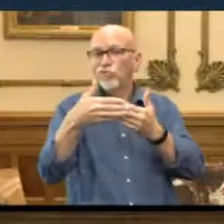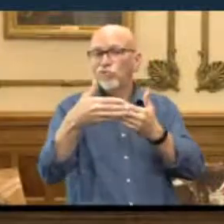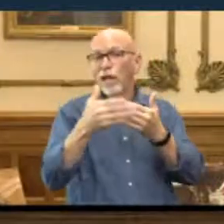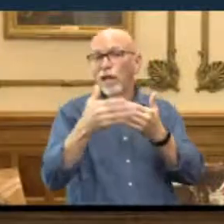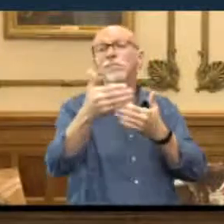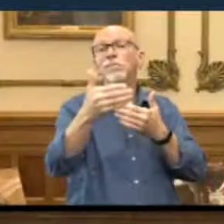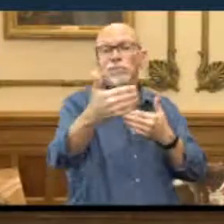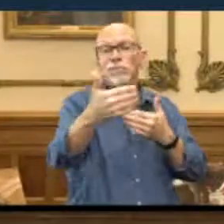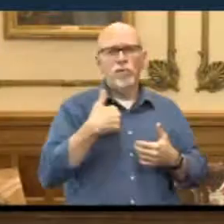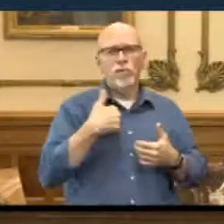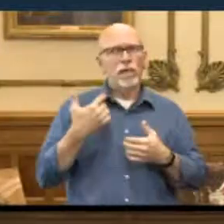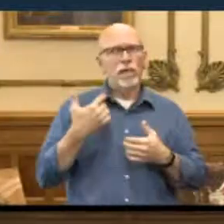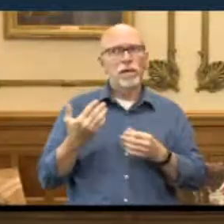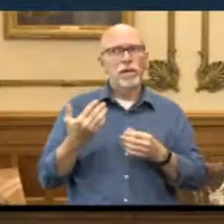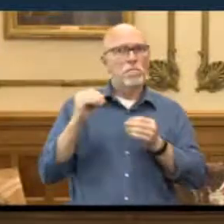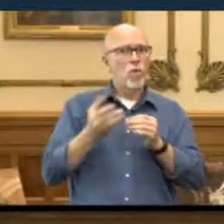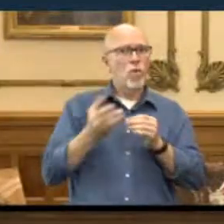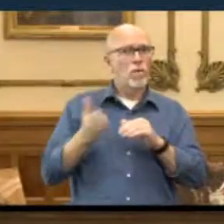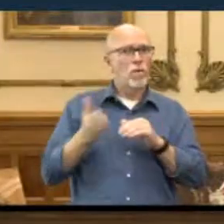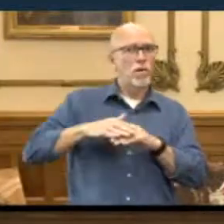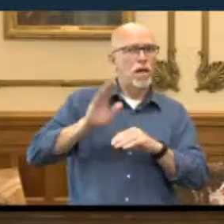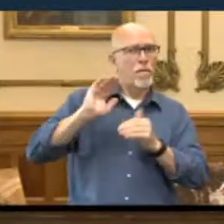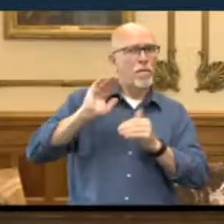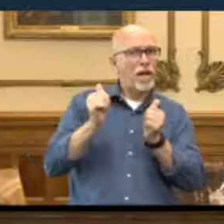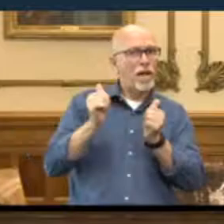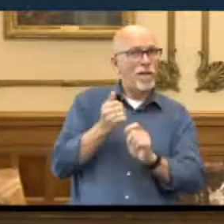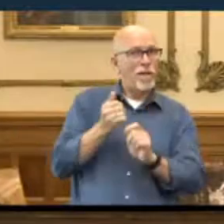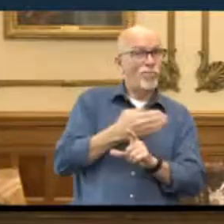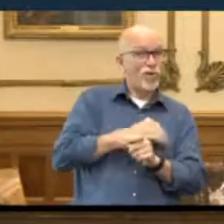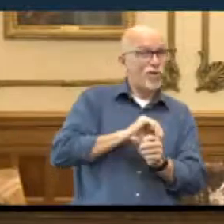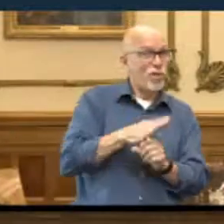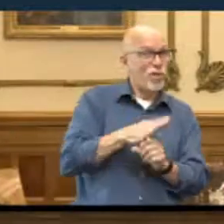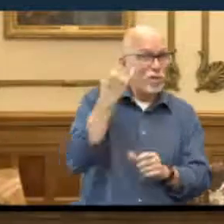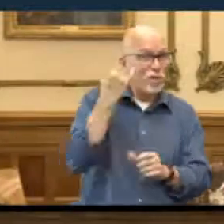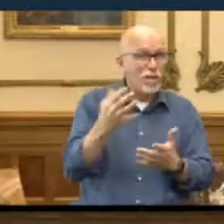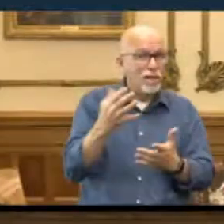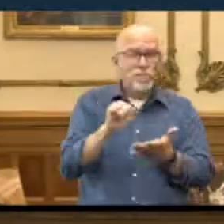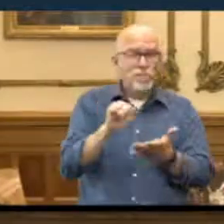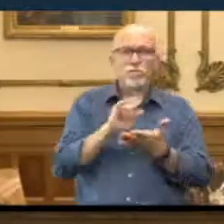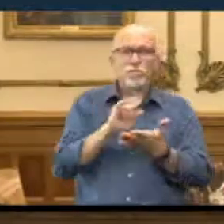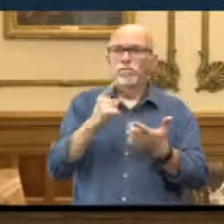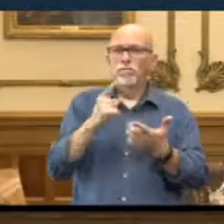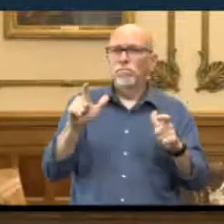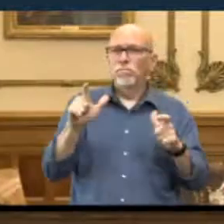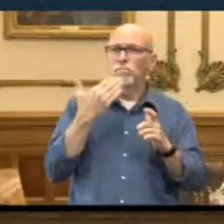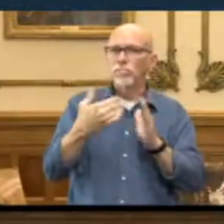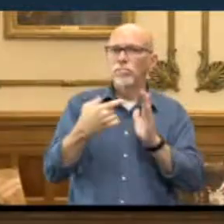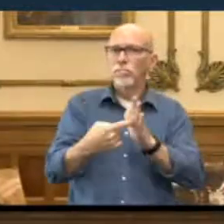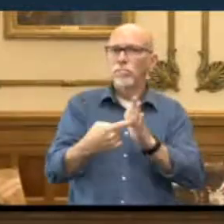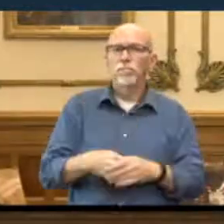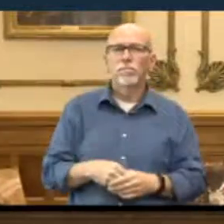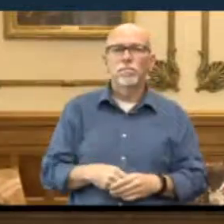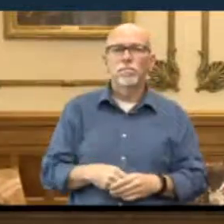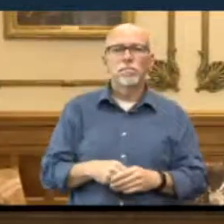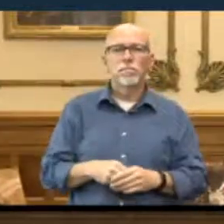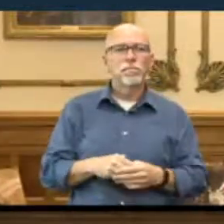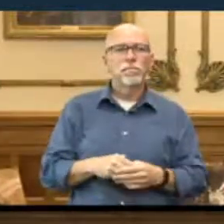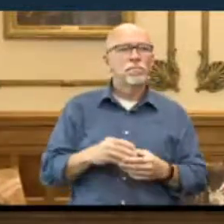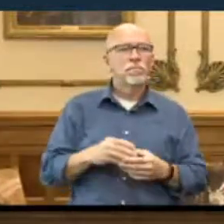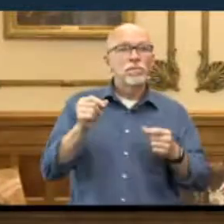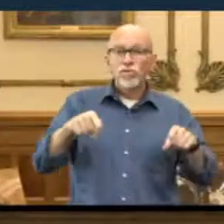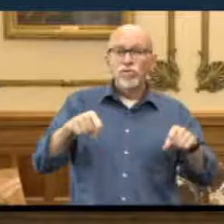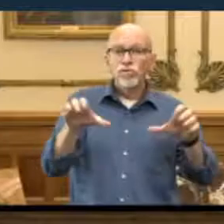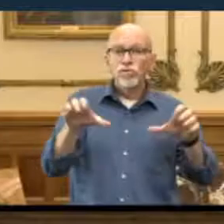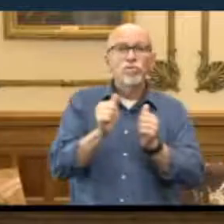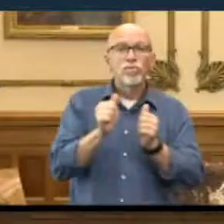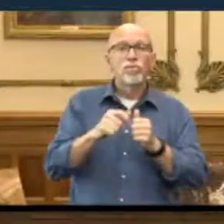slightly higher actually than where we were at pre-COVID levels. So I think that's a great indication. And you all are doing it with a bunch of